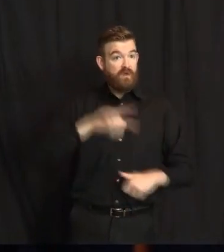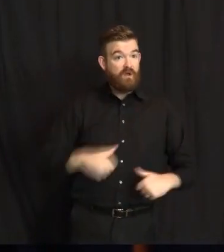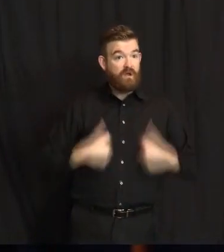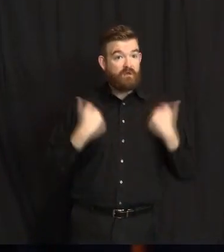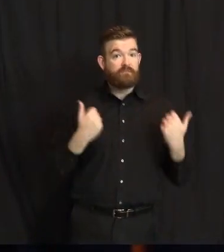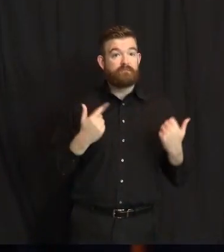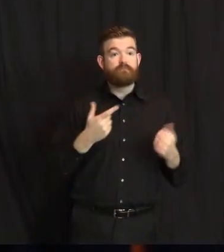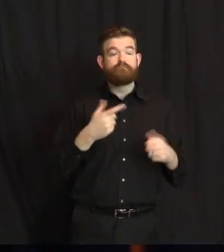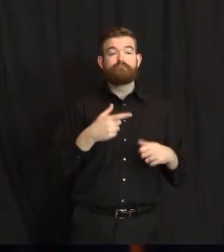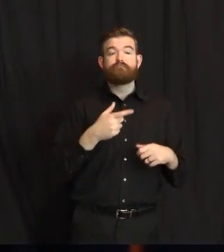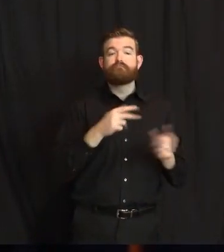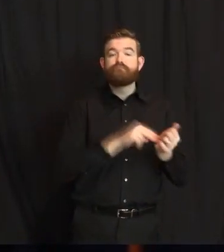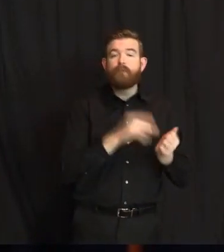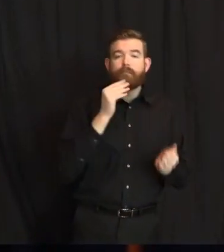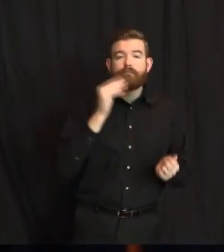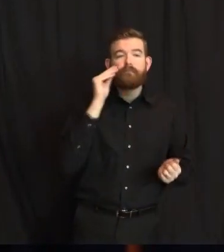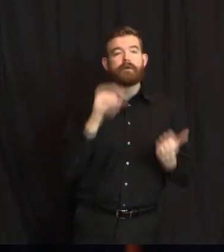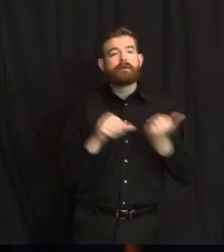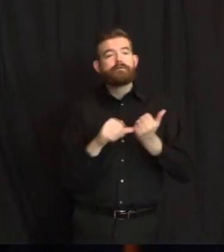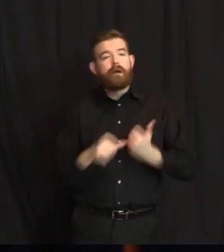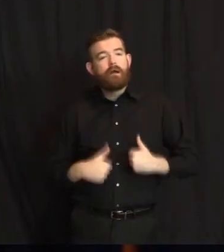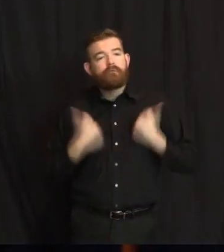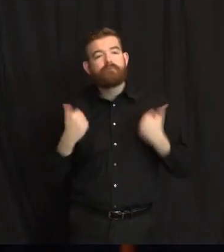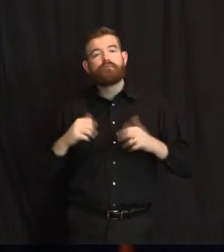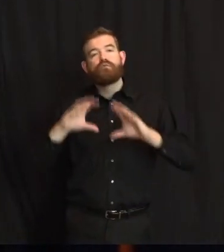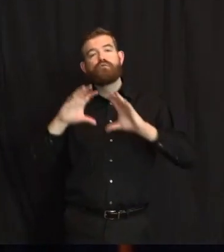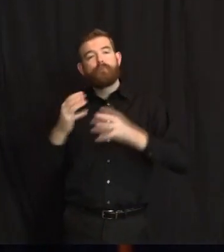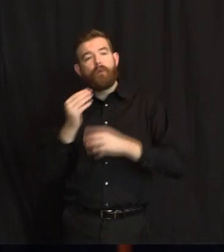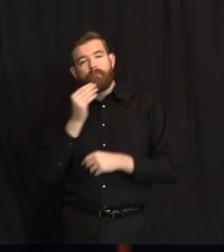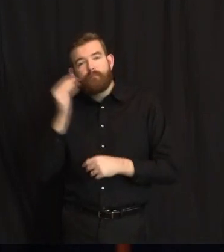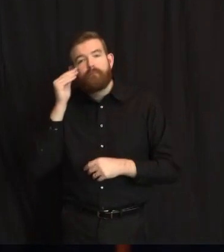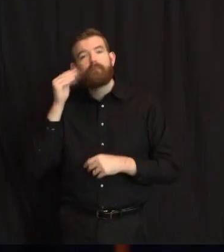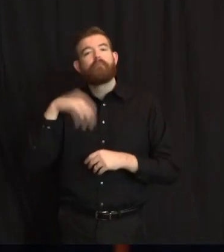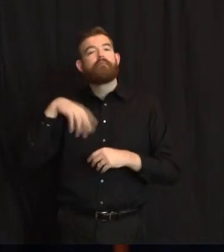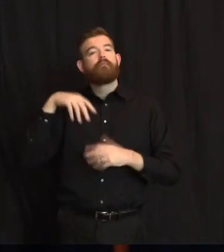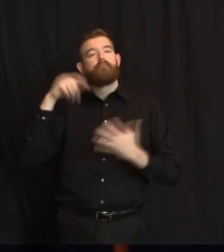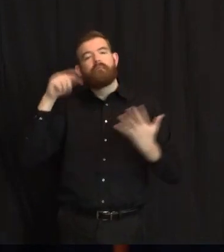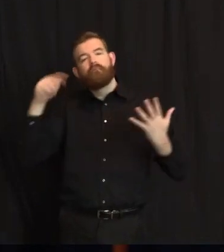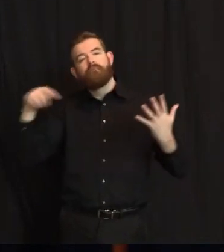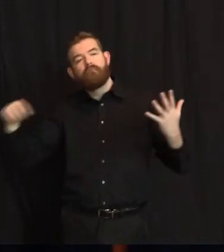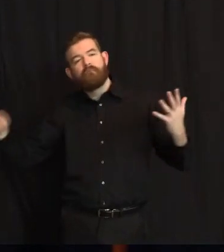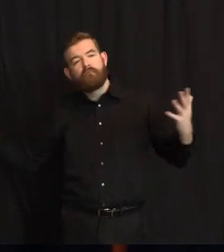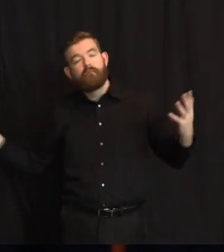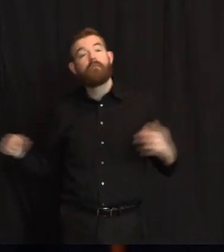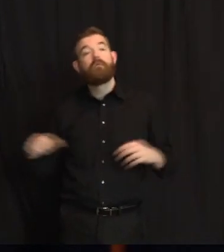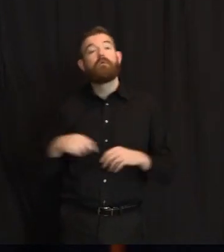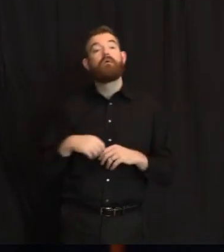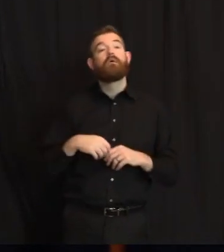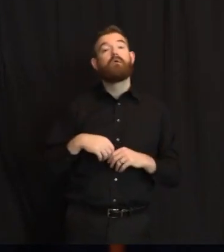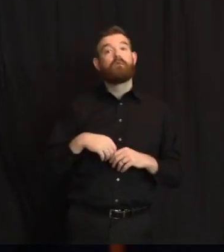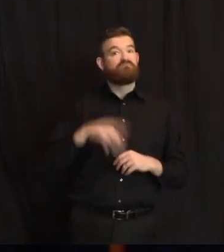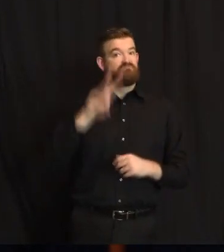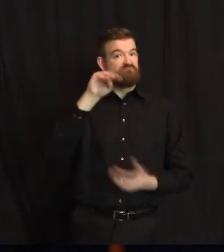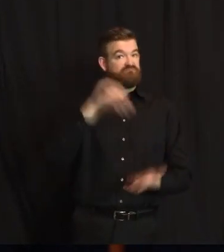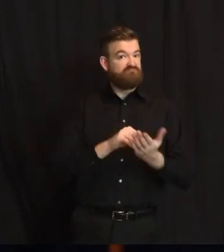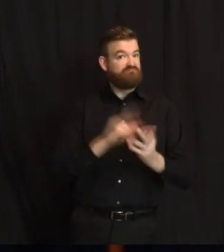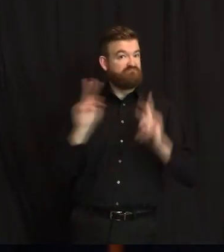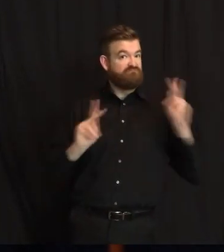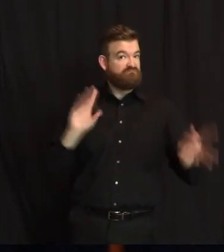group homes. I think in long-term care, it's about 60,000. And you can compare that with the number of cases they're